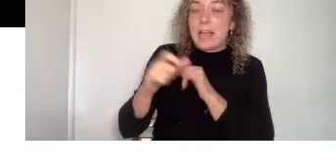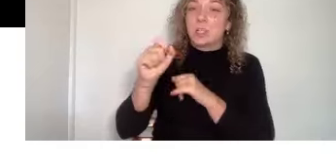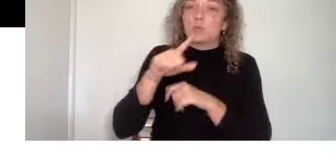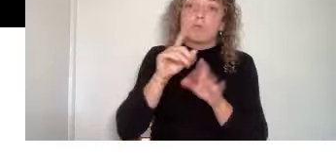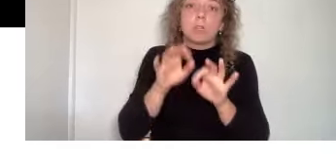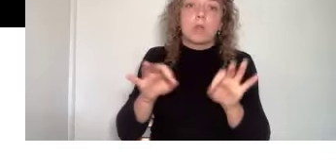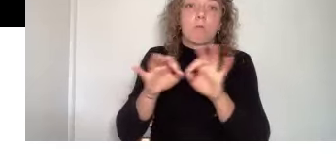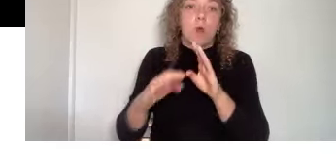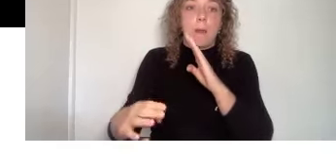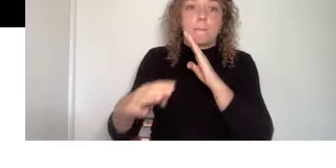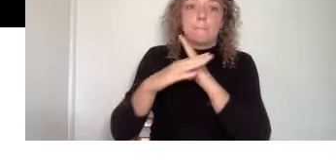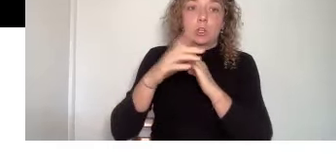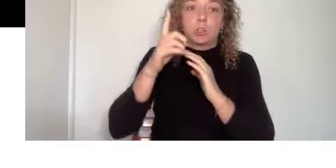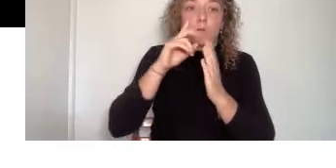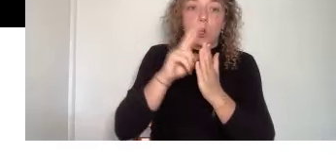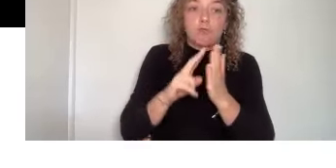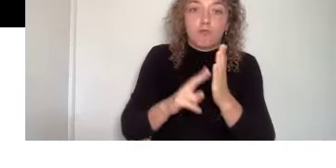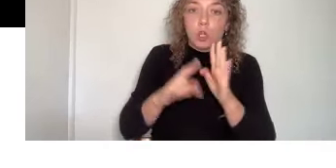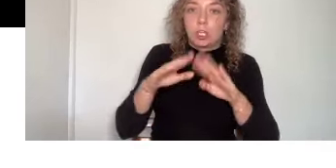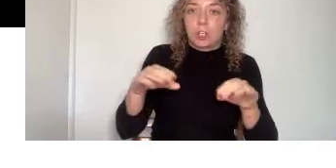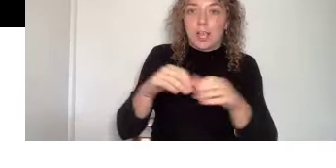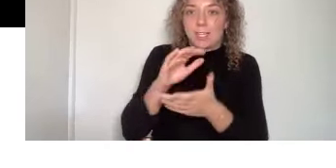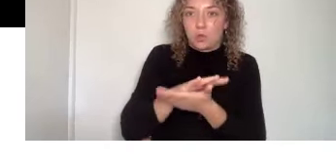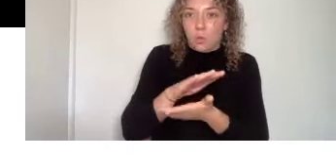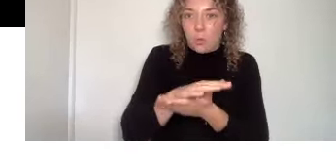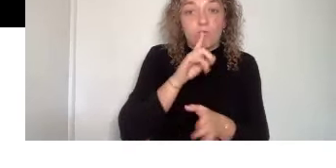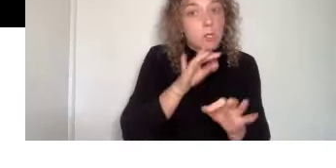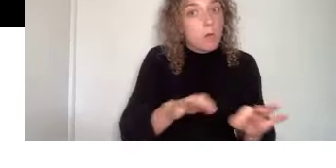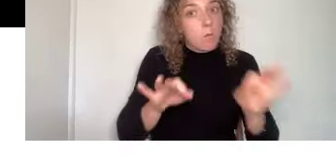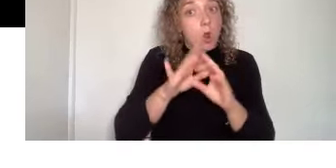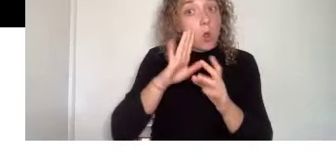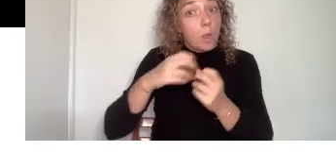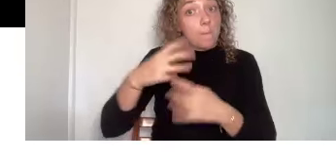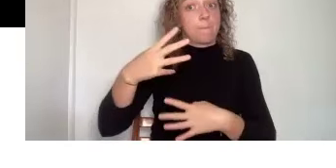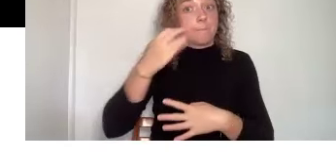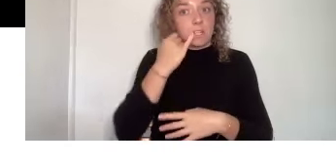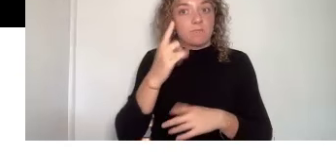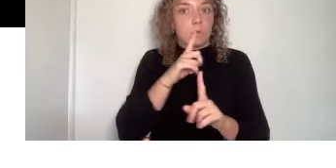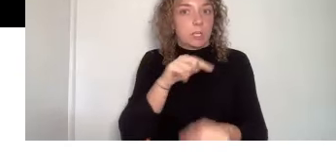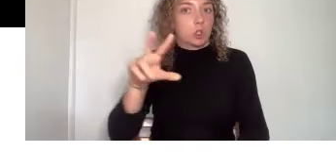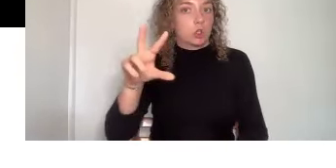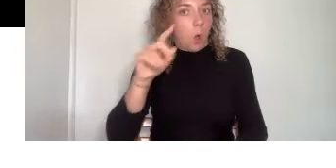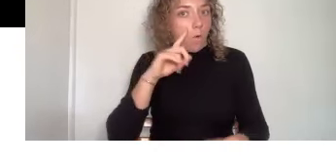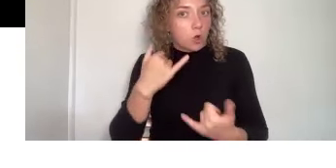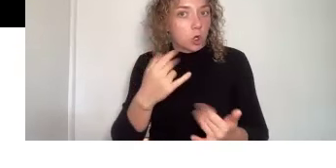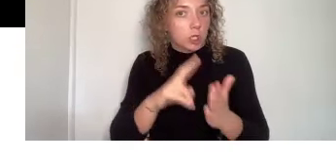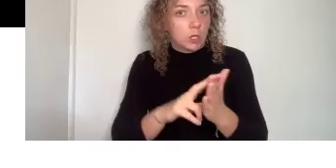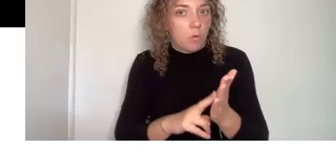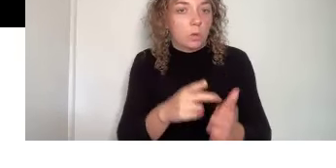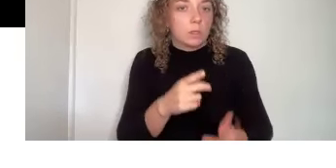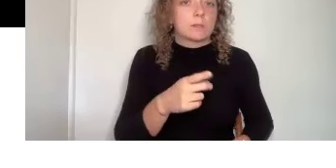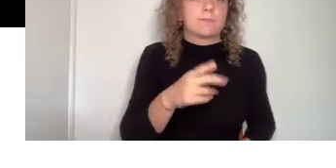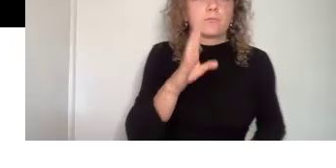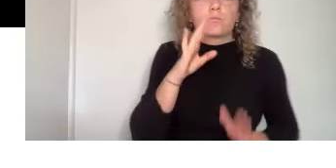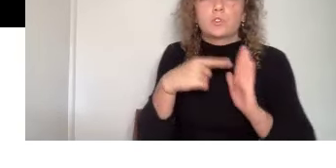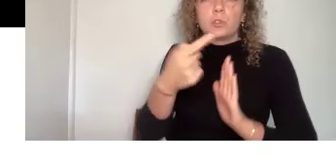the barriers to enrolling a child in school. So this will populate if you answer no to currently enrolled. I want to show you a little bit